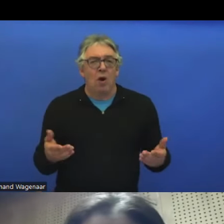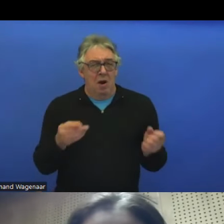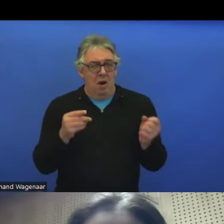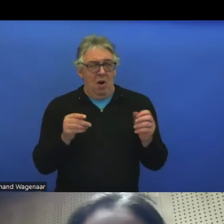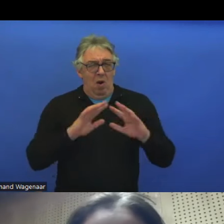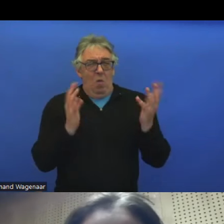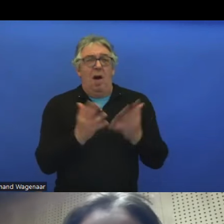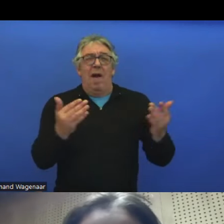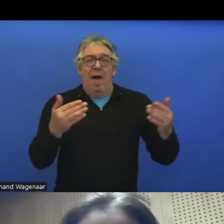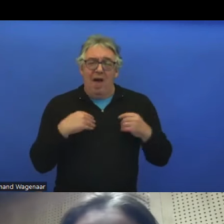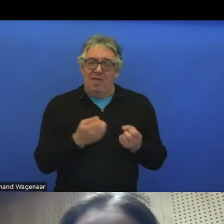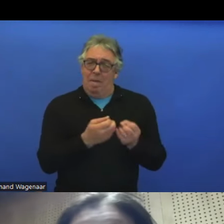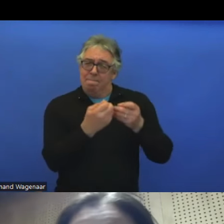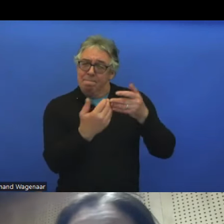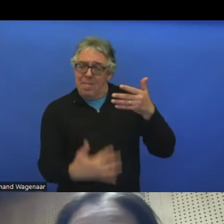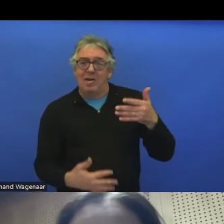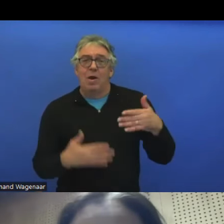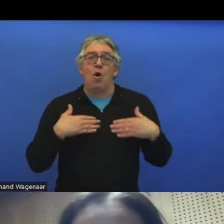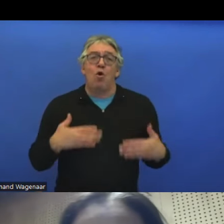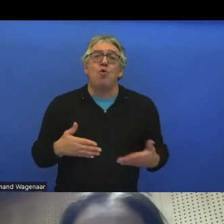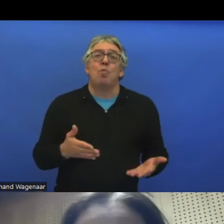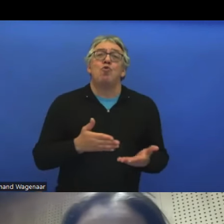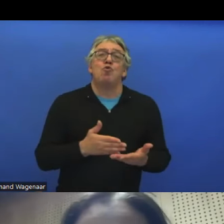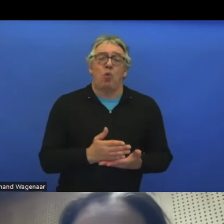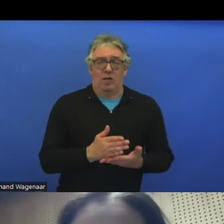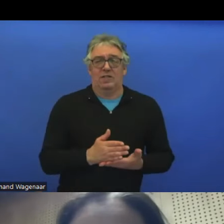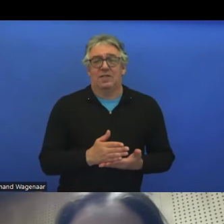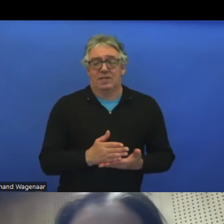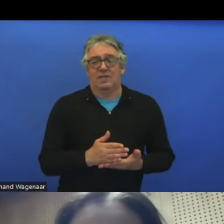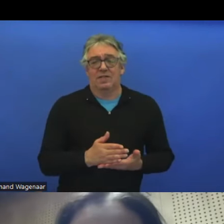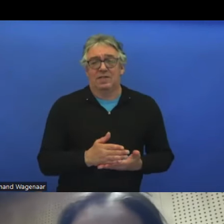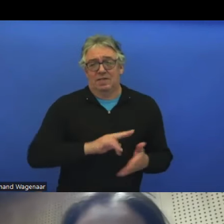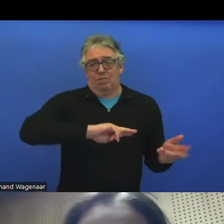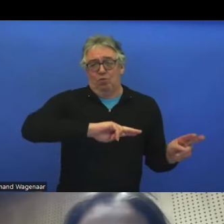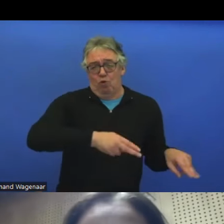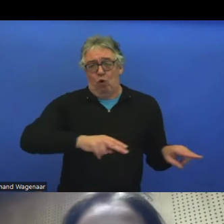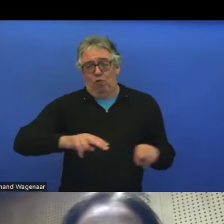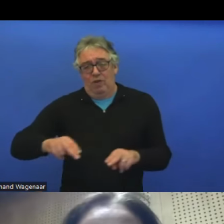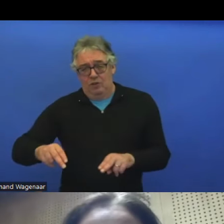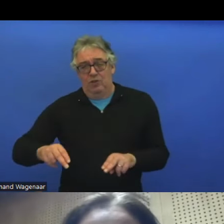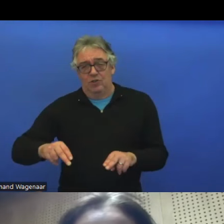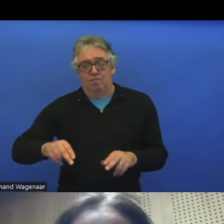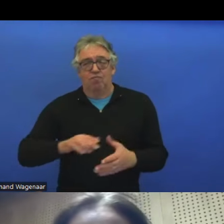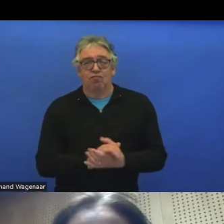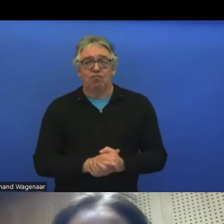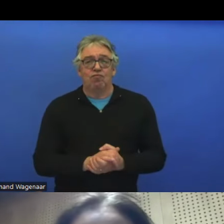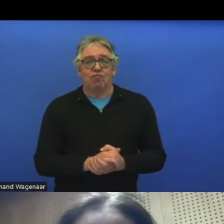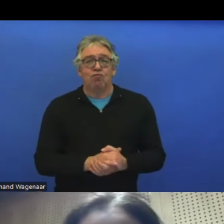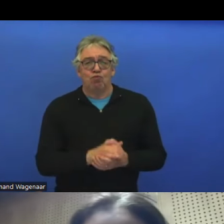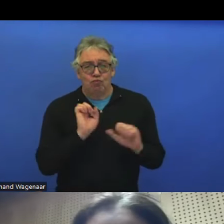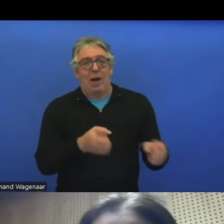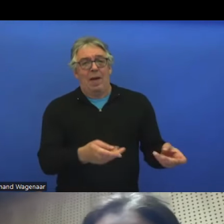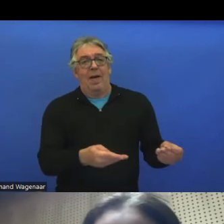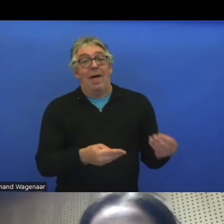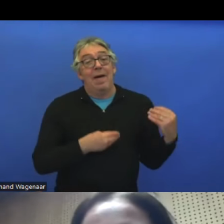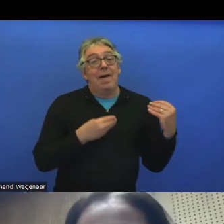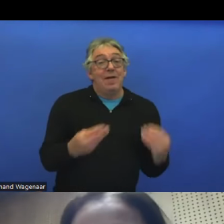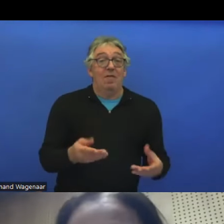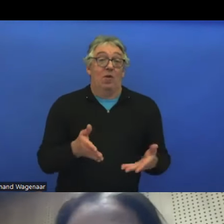without stipulating what nationality a person has a right to. And this convention goes a